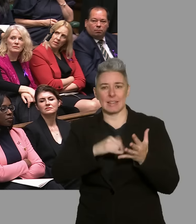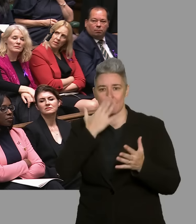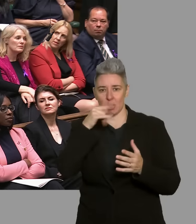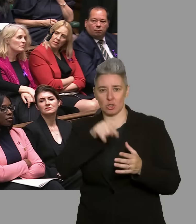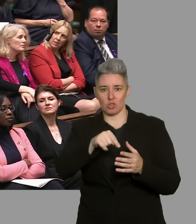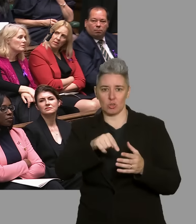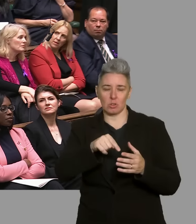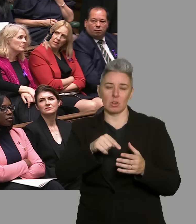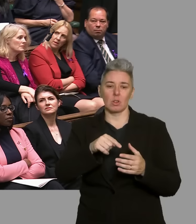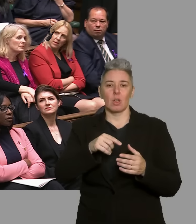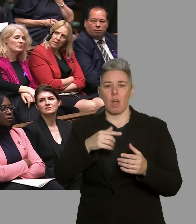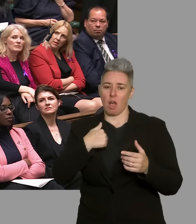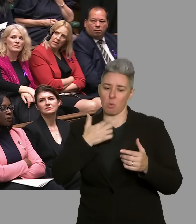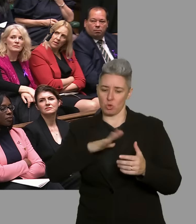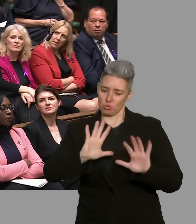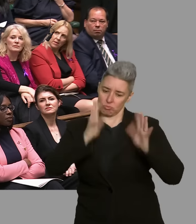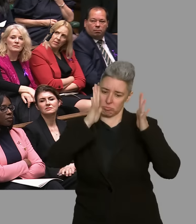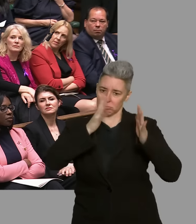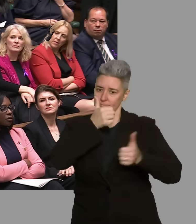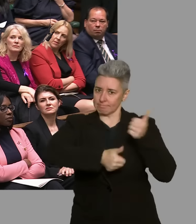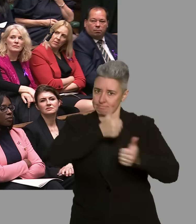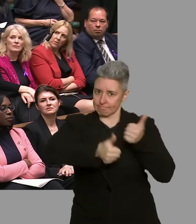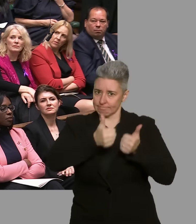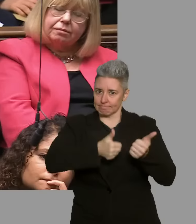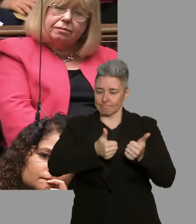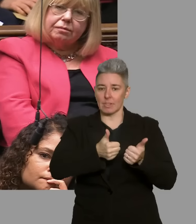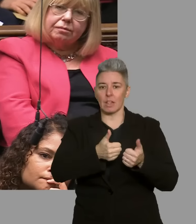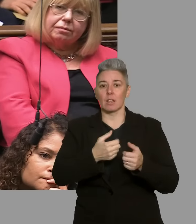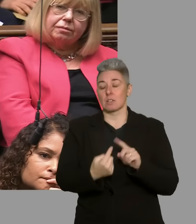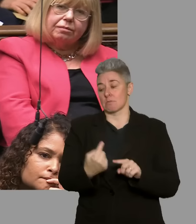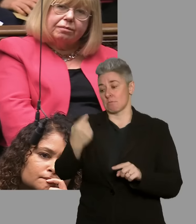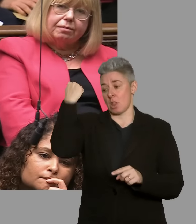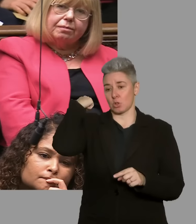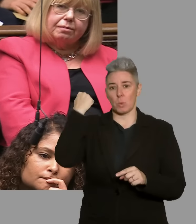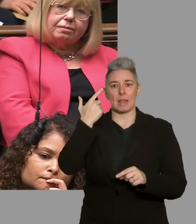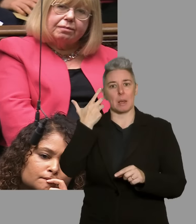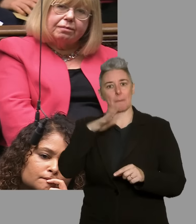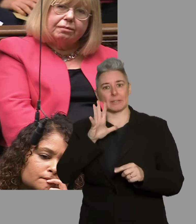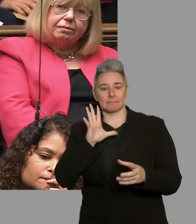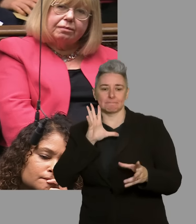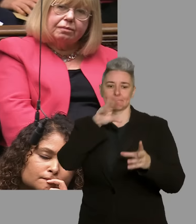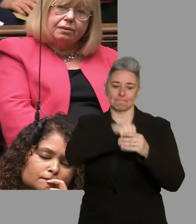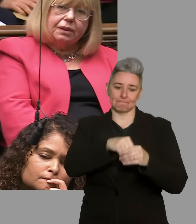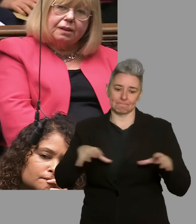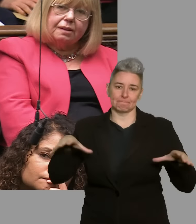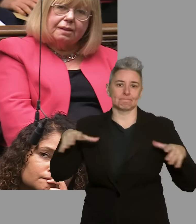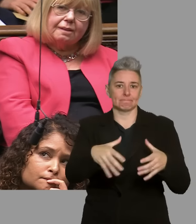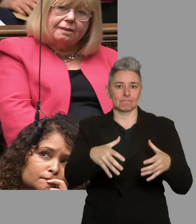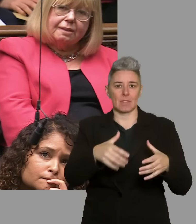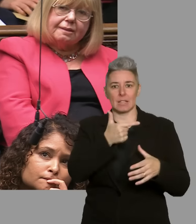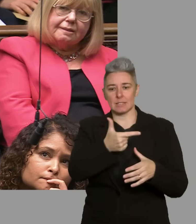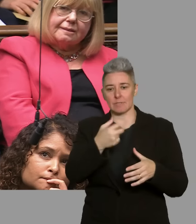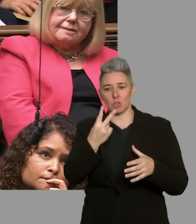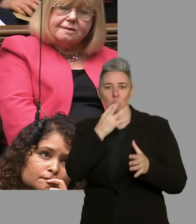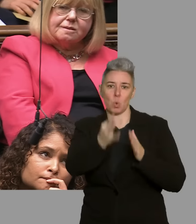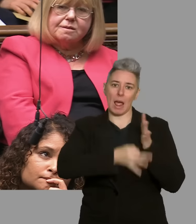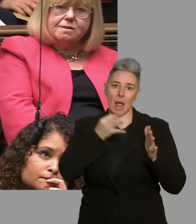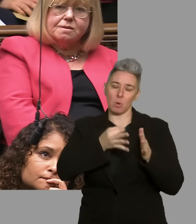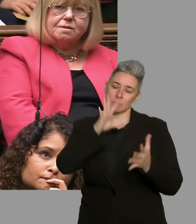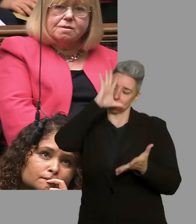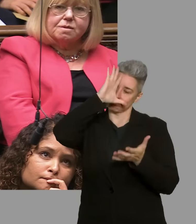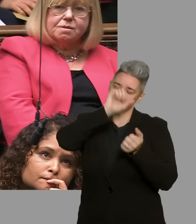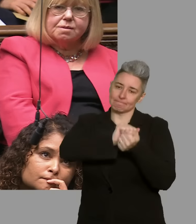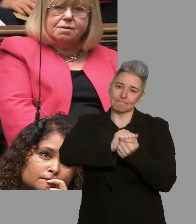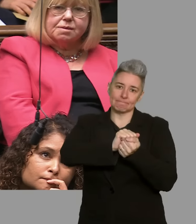72-hour vigil at Stevenage War Memorial, where veterans shared stories of family and friends lost in war. But